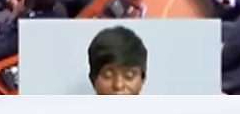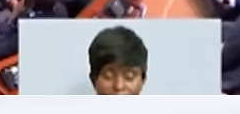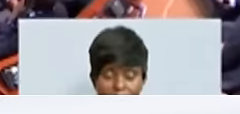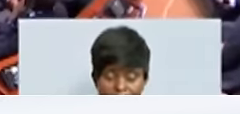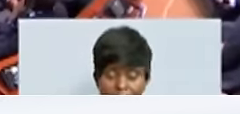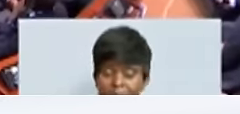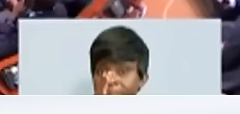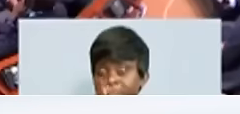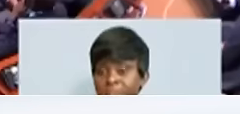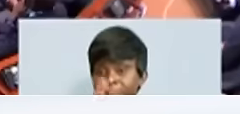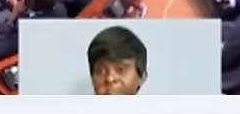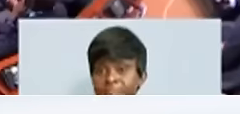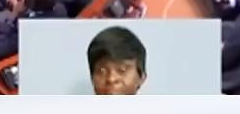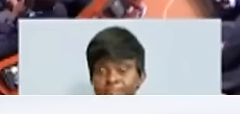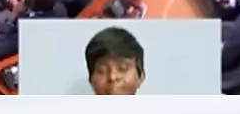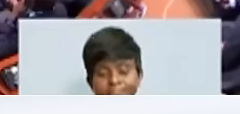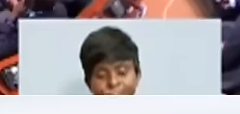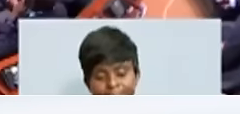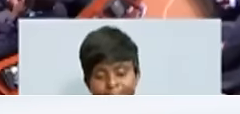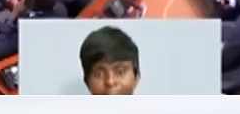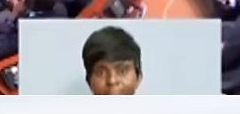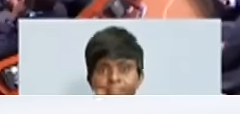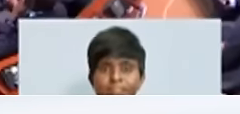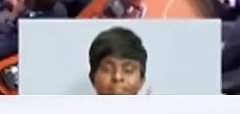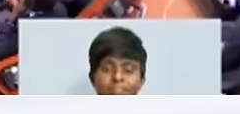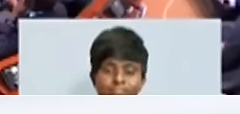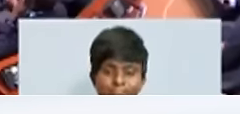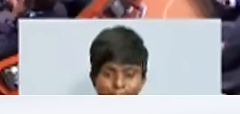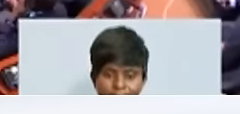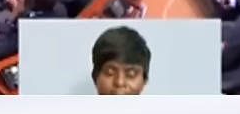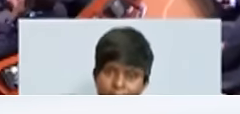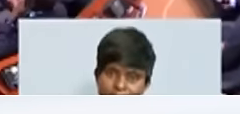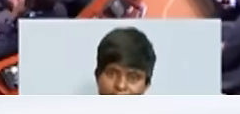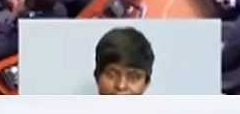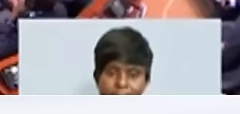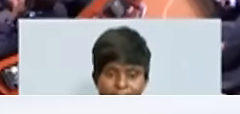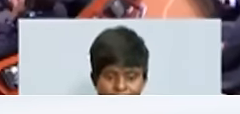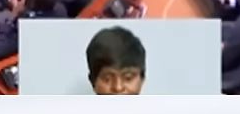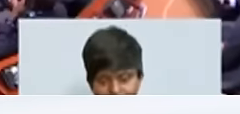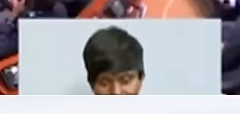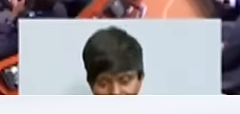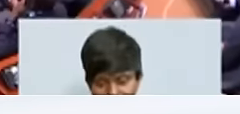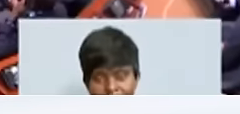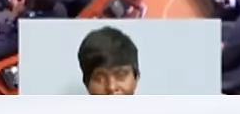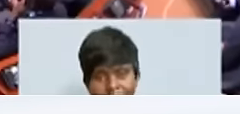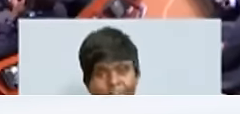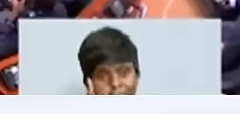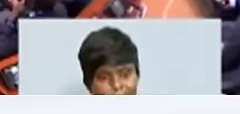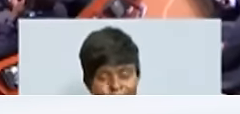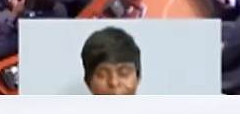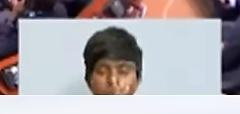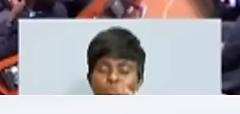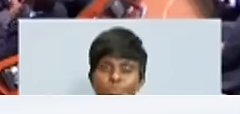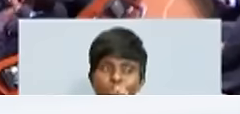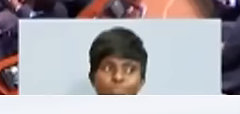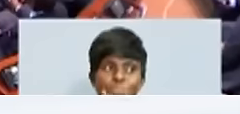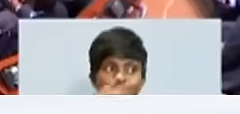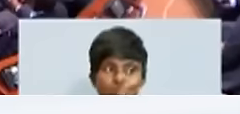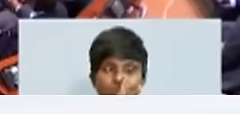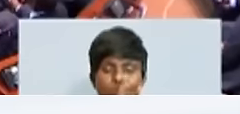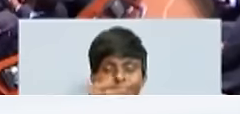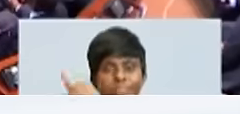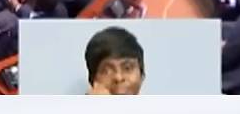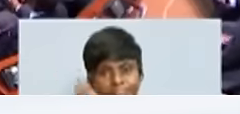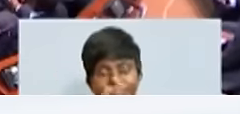Madam Speaker. Priorities to feed our people, and then to move into sustainable irrigation-based